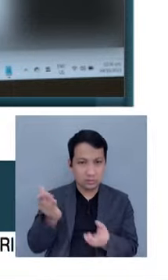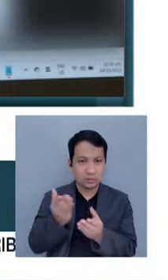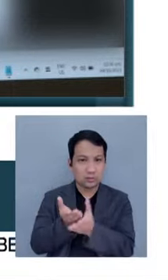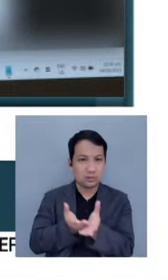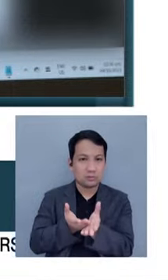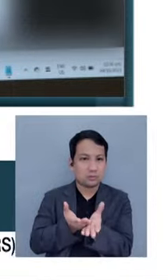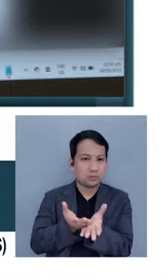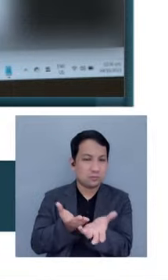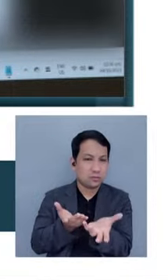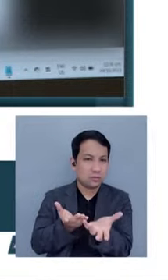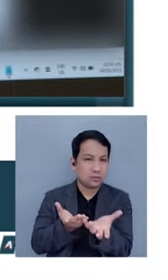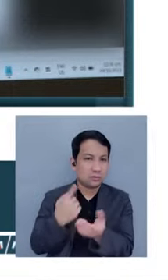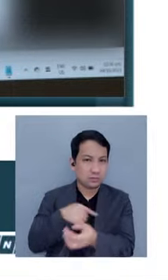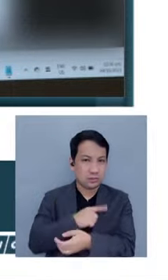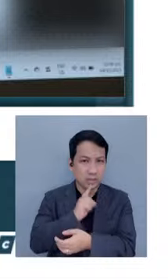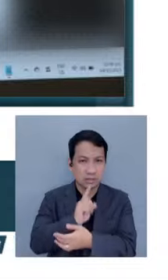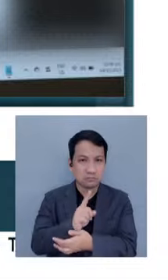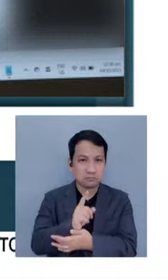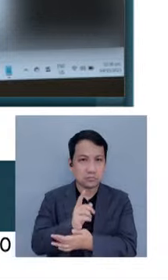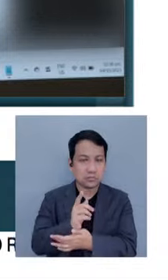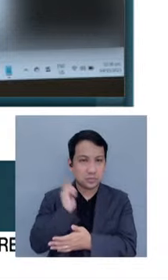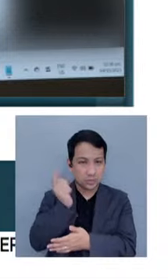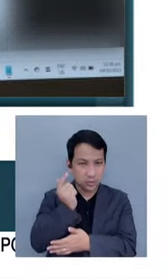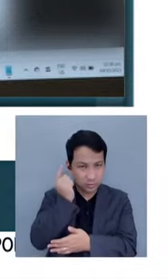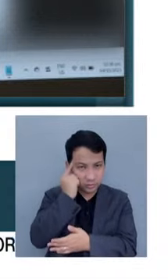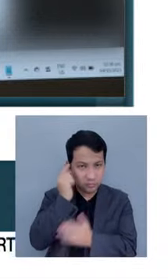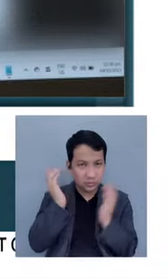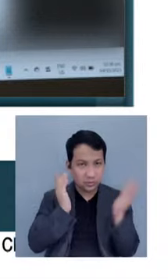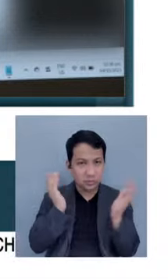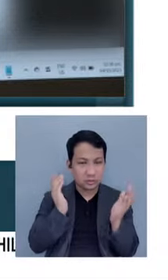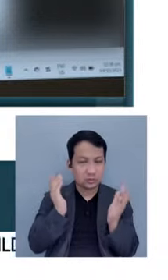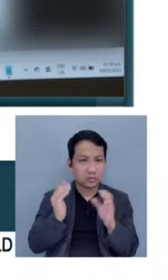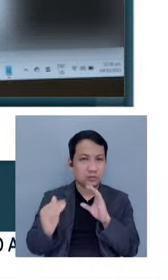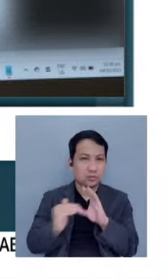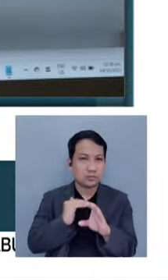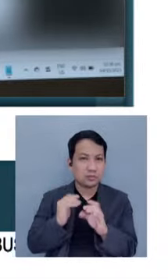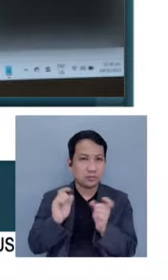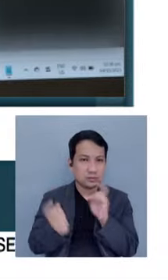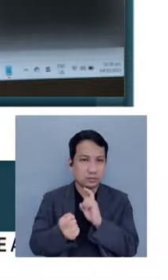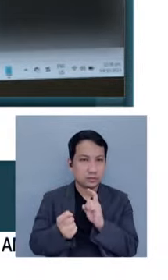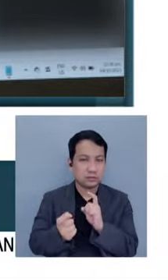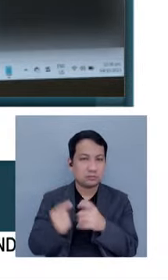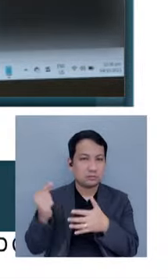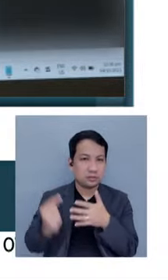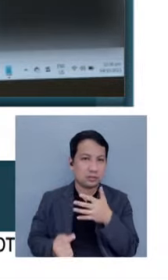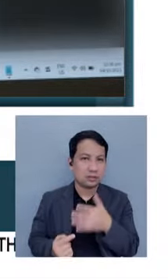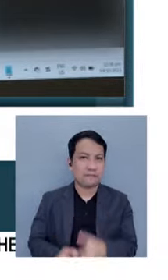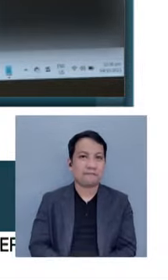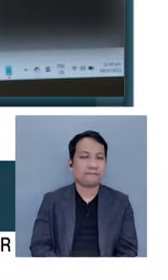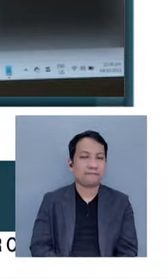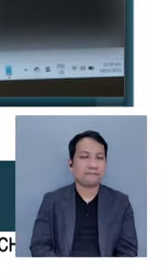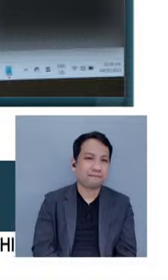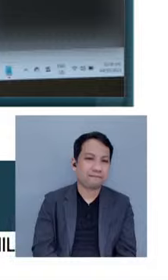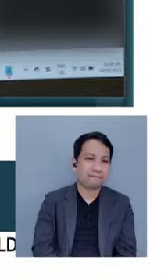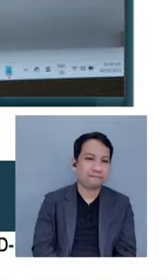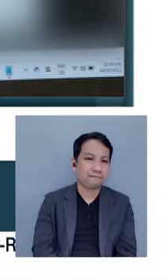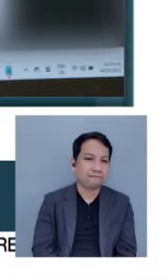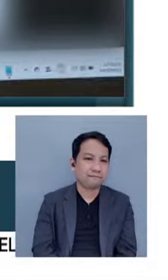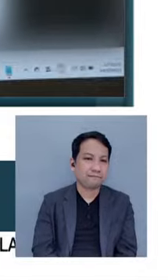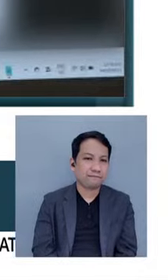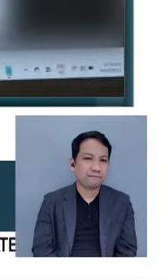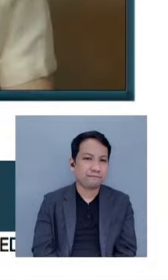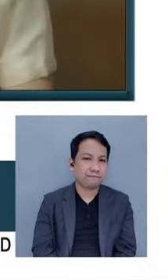aspects of our government services, like email exchanges, etc. All right.